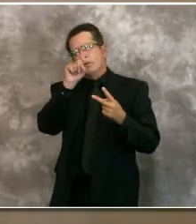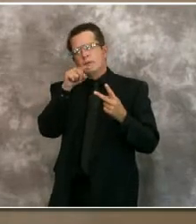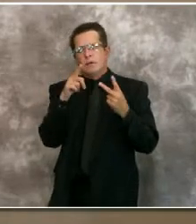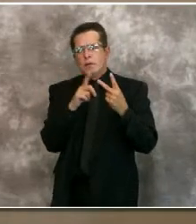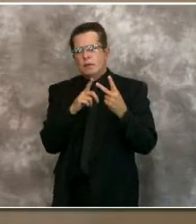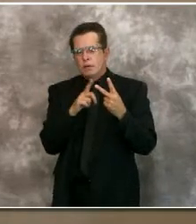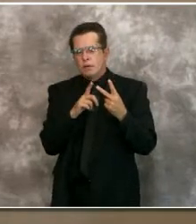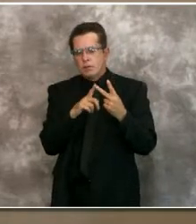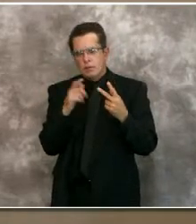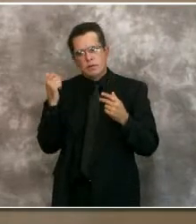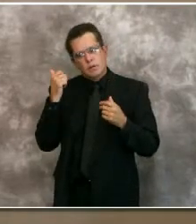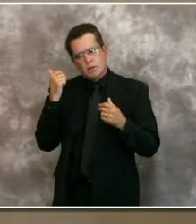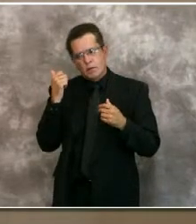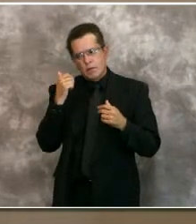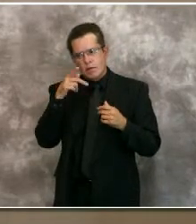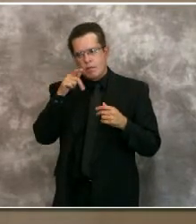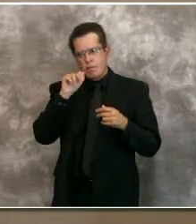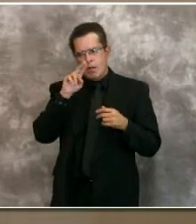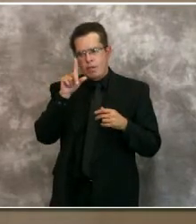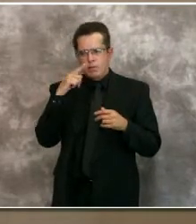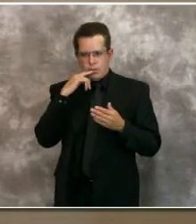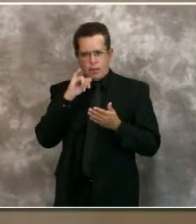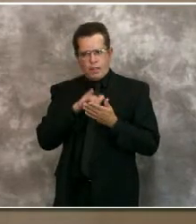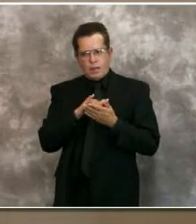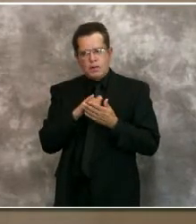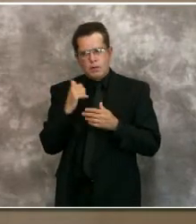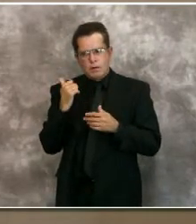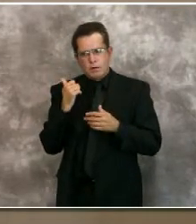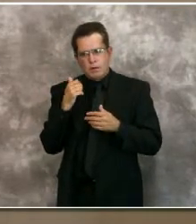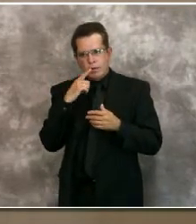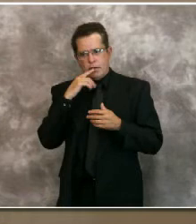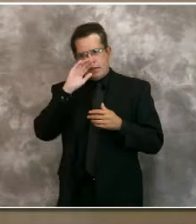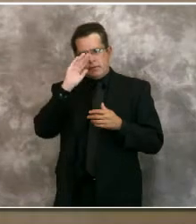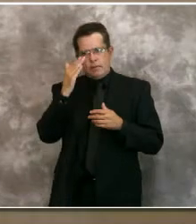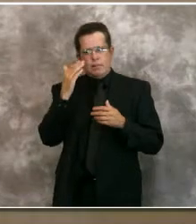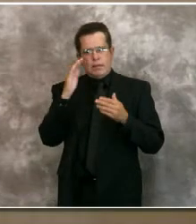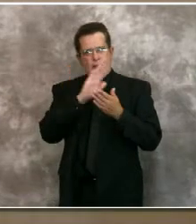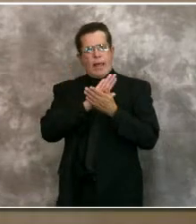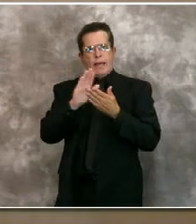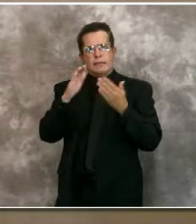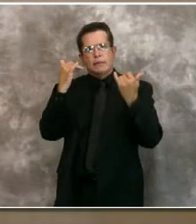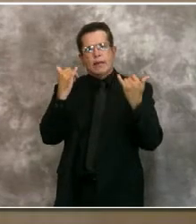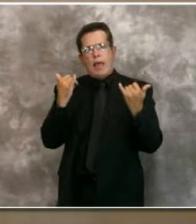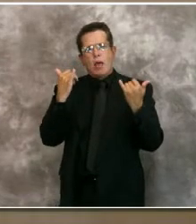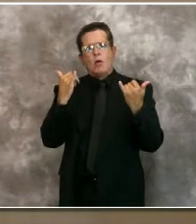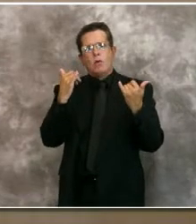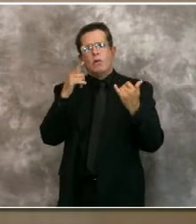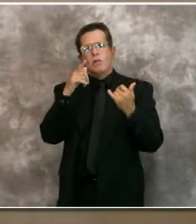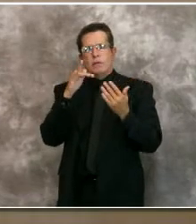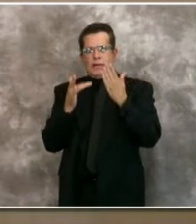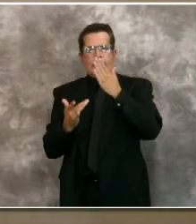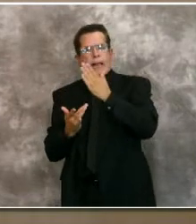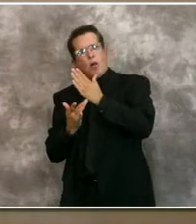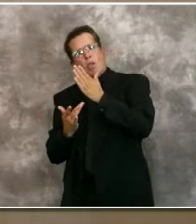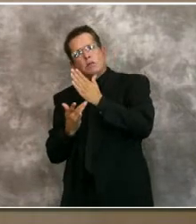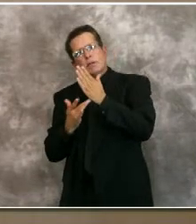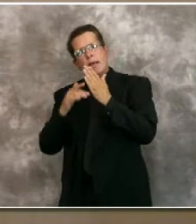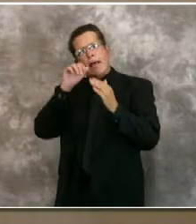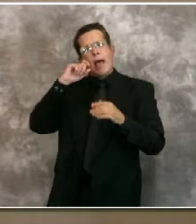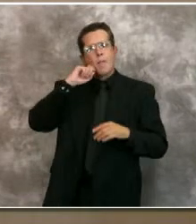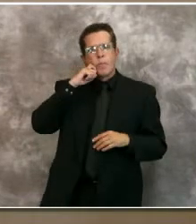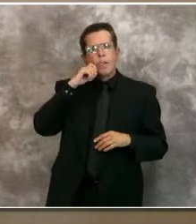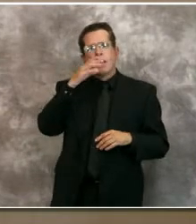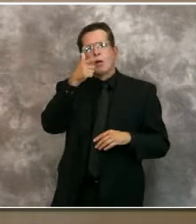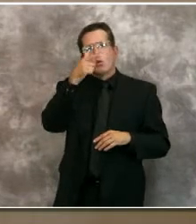another thing that seems like it would be pretty nice right now is this technology-based proximity tracking that Apple and Google have been working